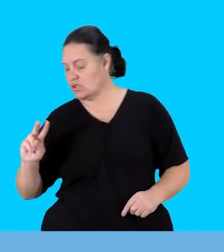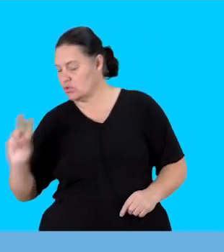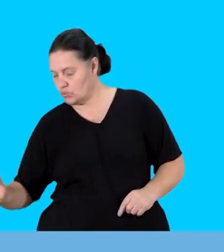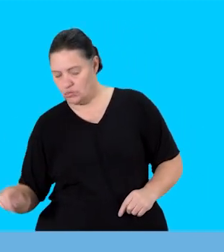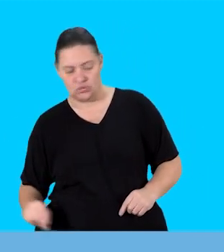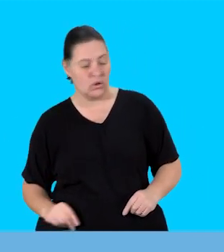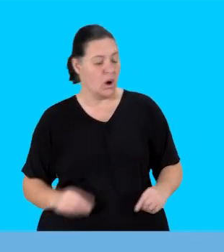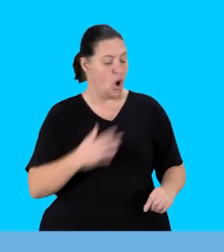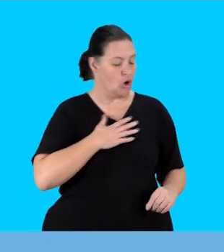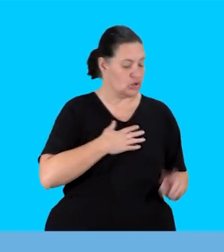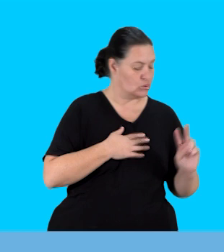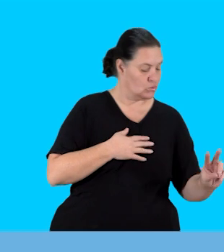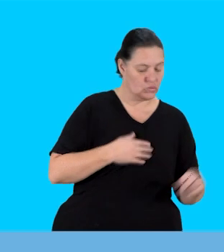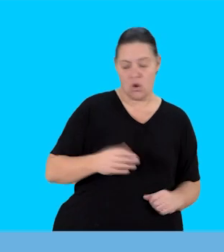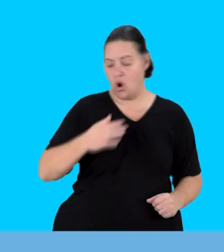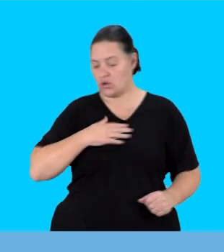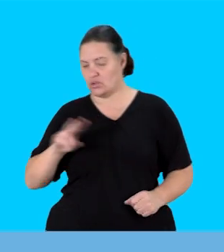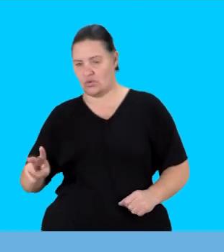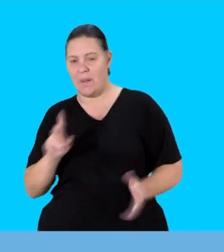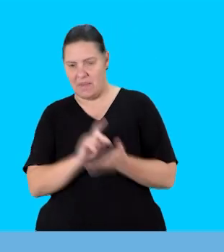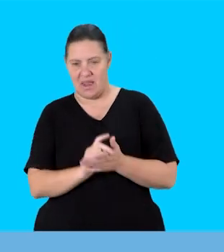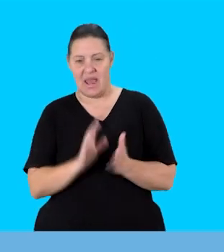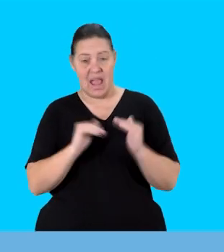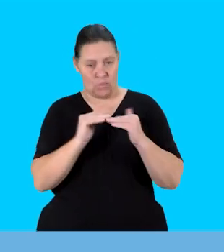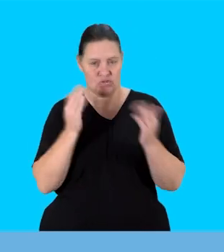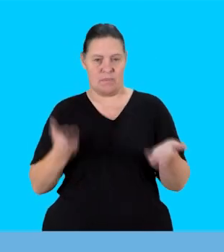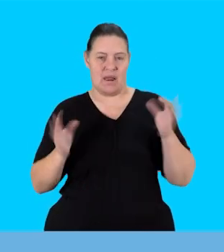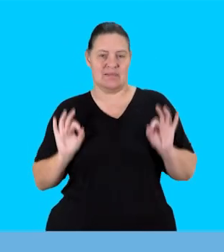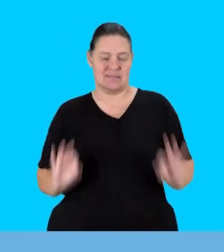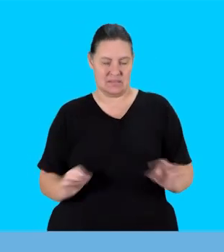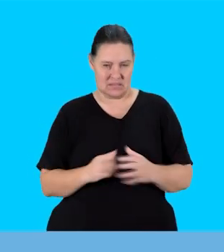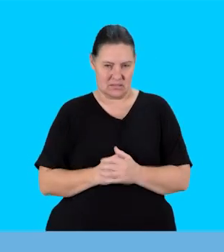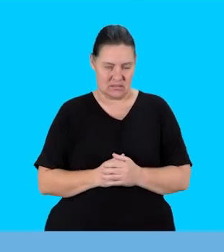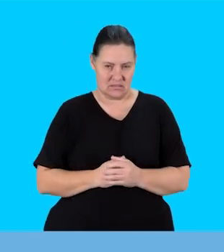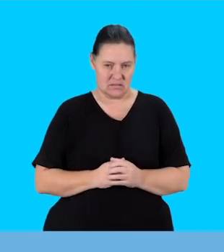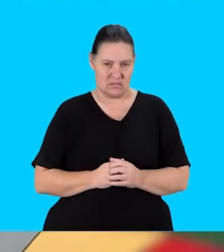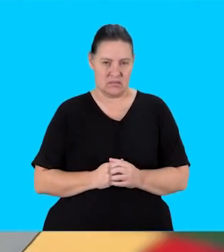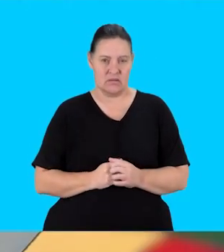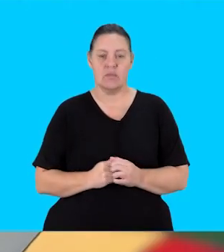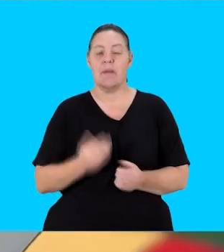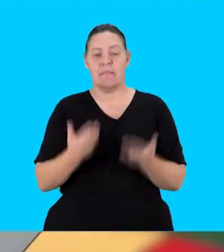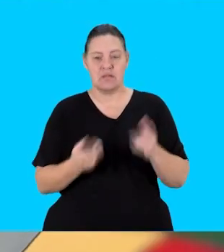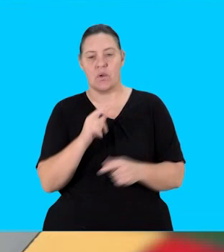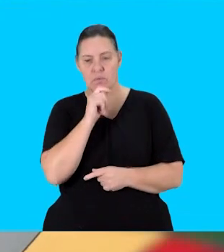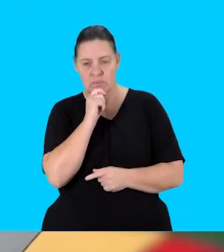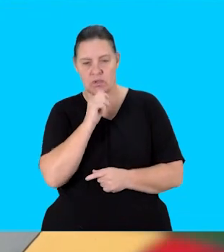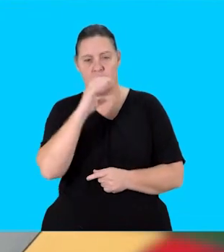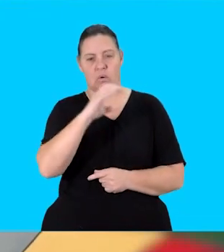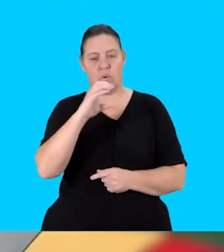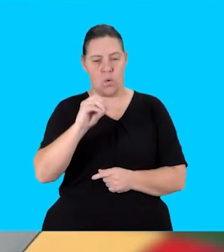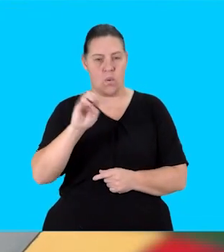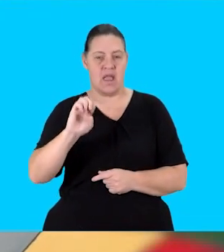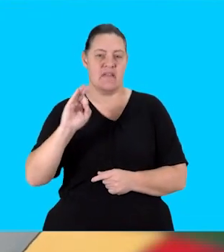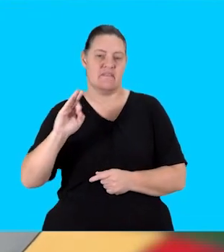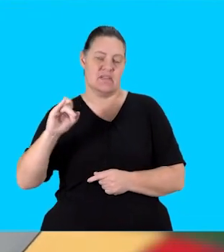that, we can safely say that our equation is now finally balanced. So what do? We balance by using the